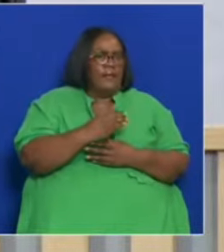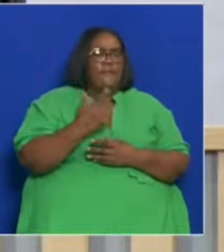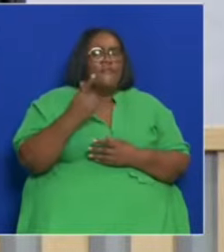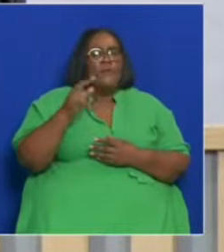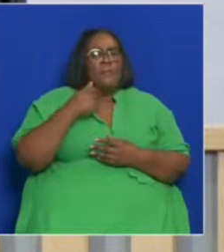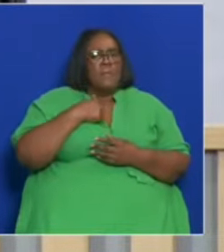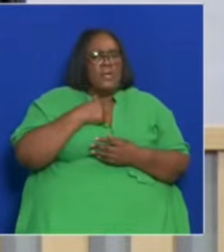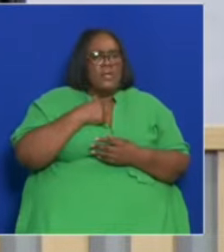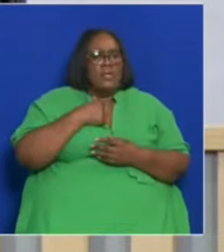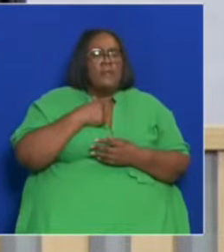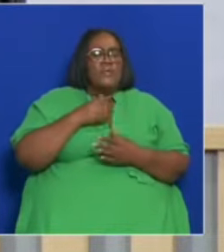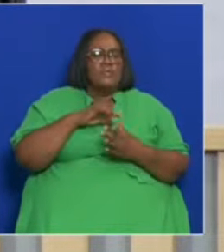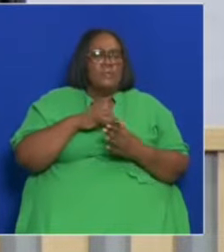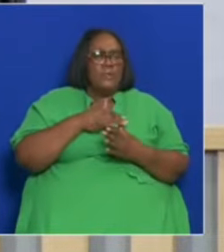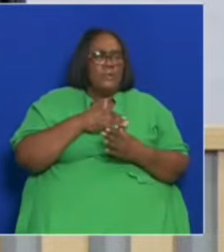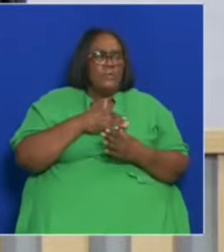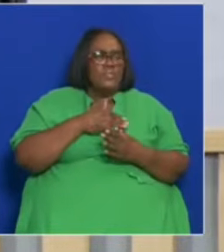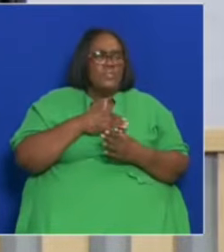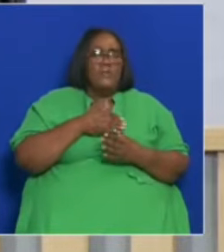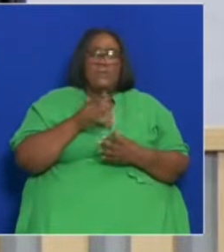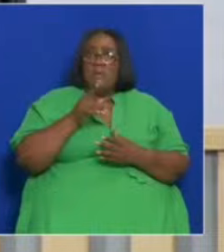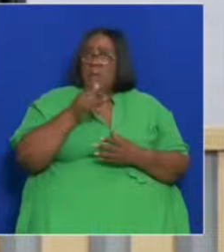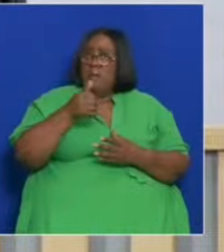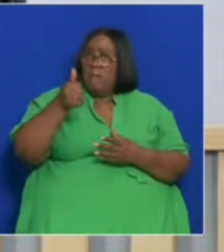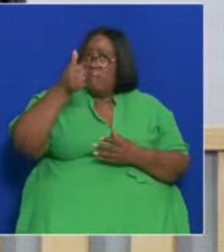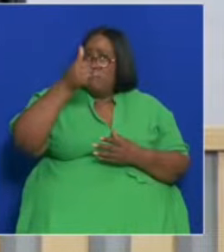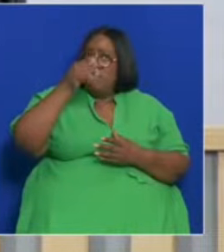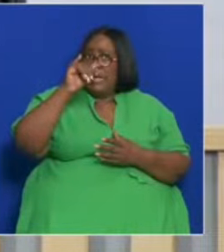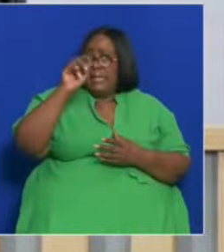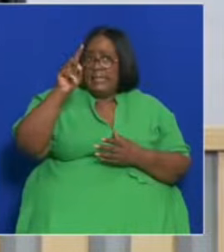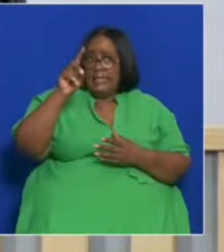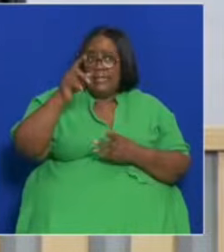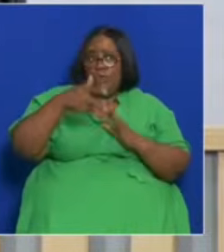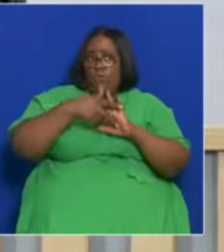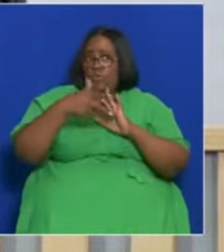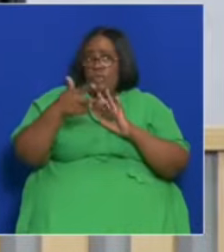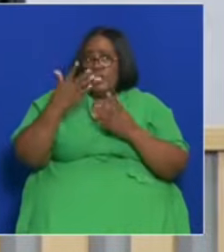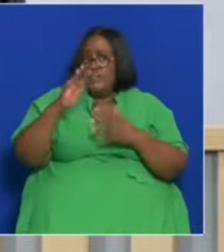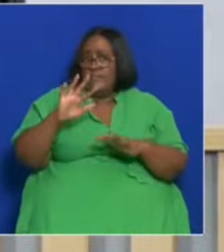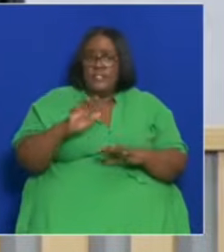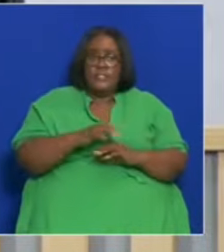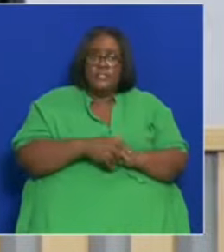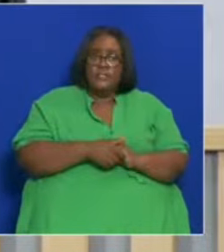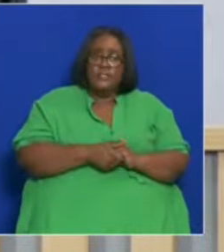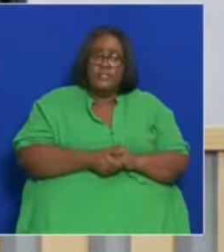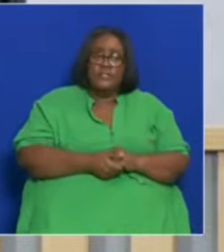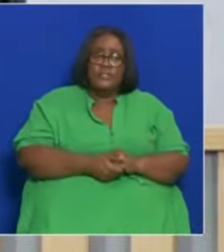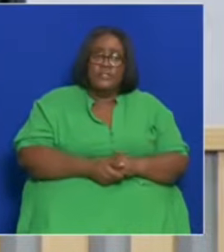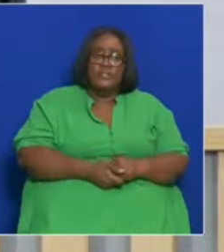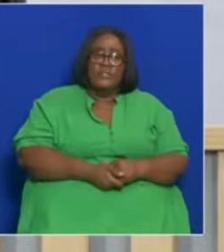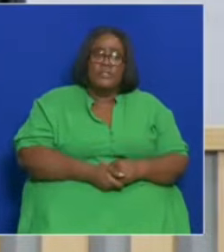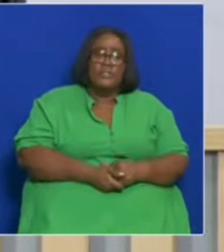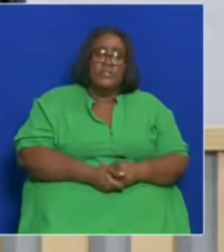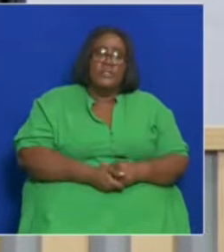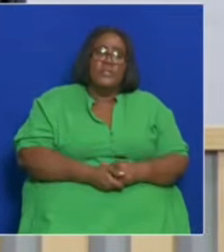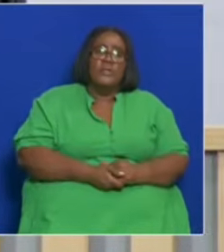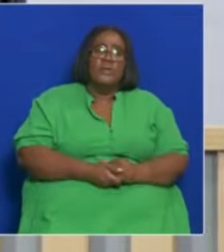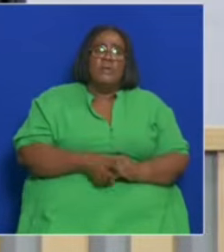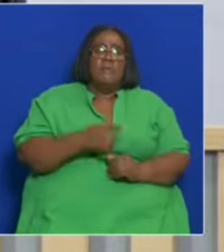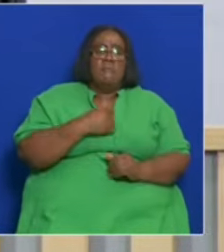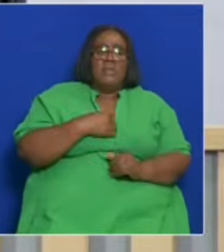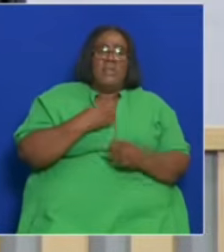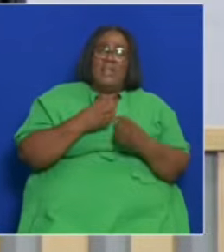had authorized it. I did not question much about